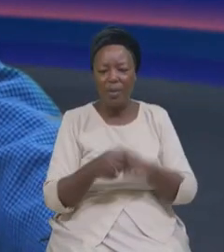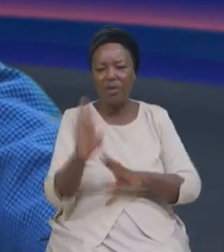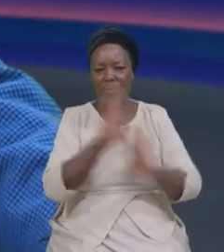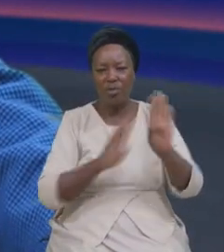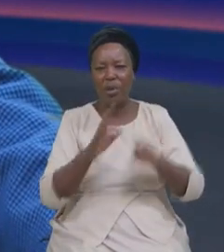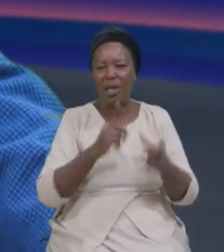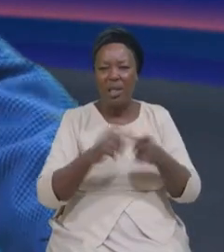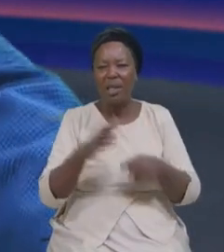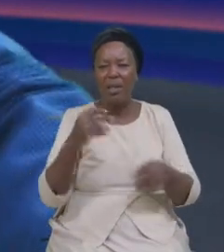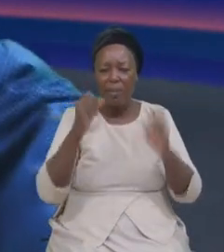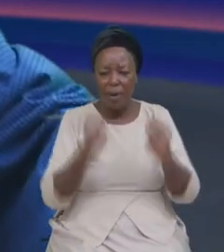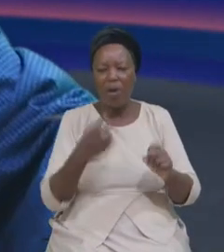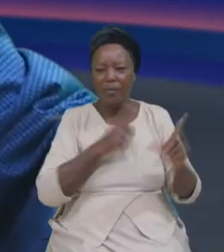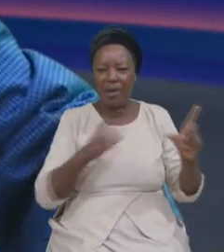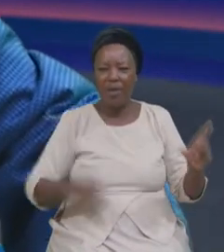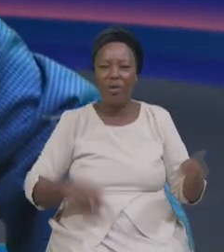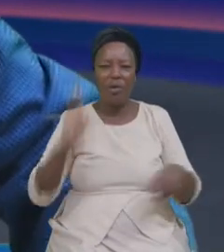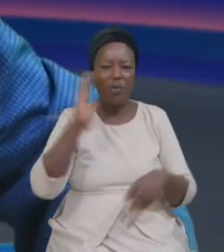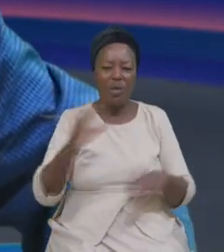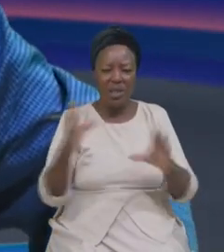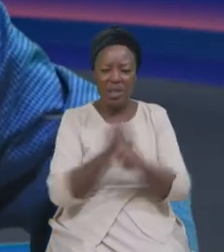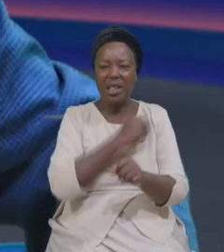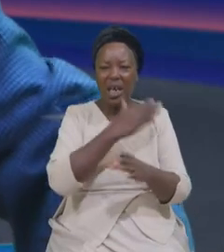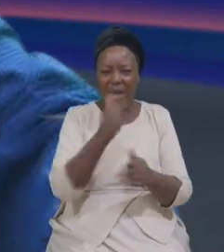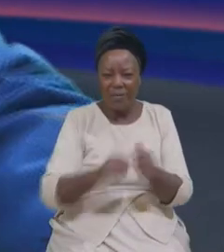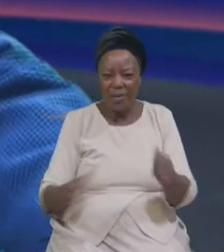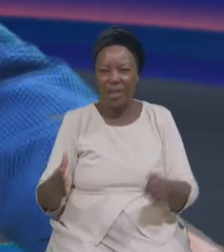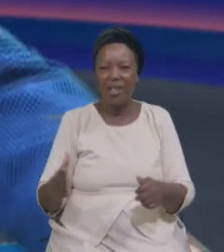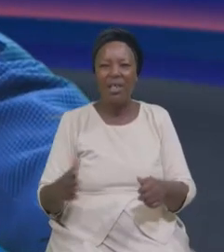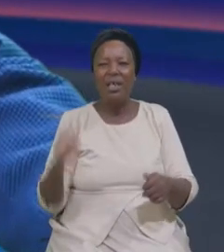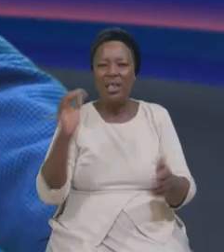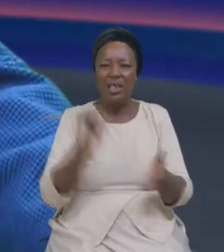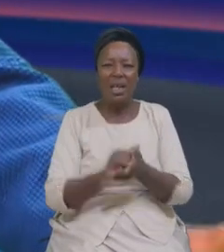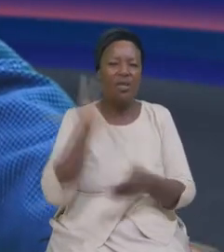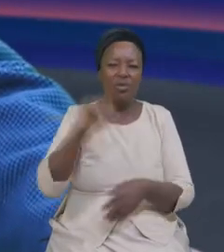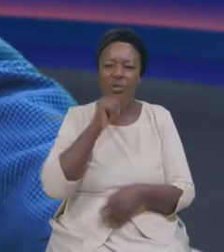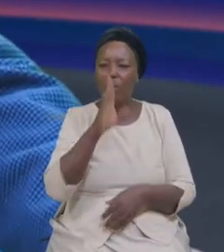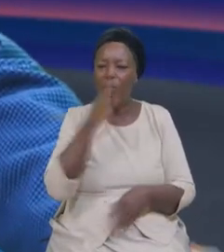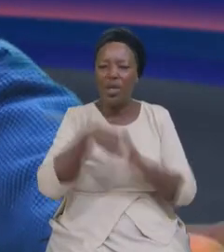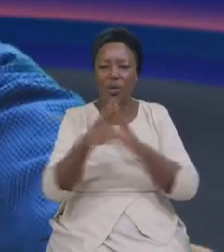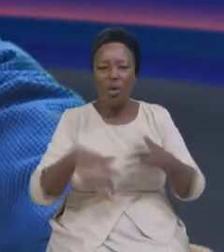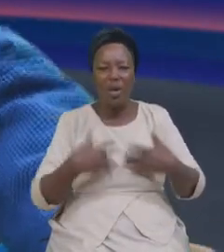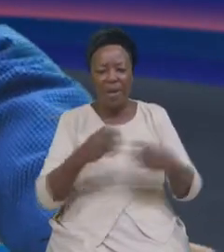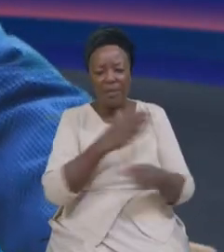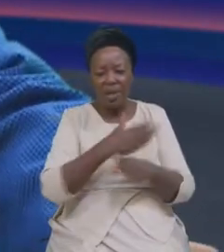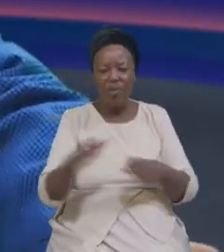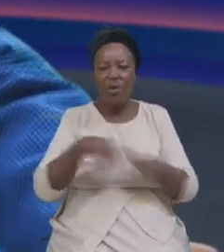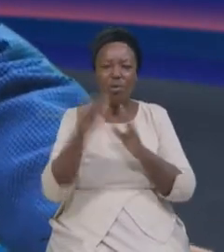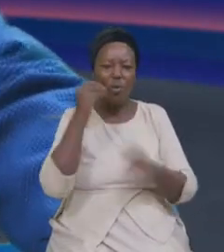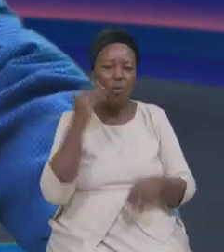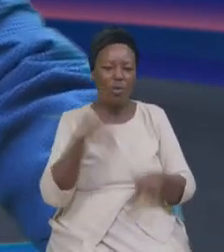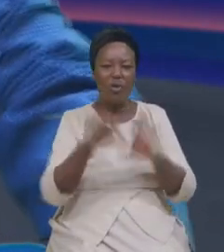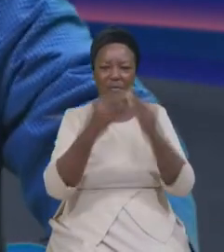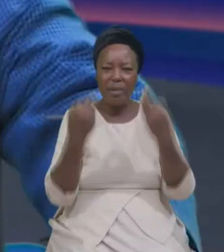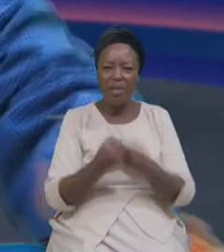power of the Lord will take everything that should not be in your life, in your body, in your family, will take